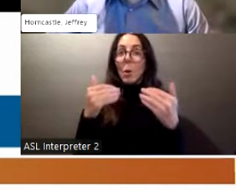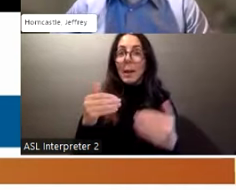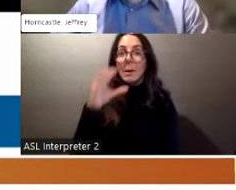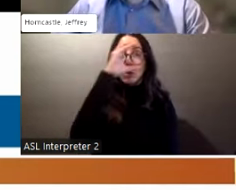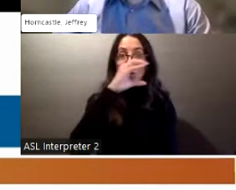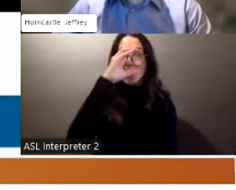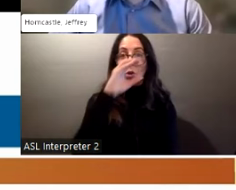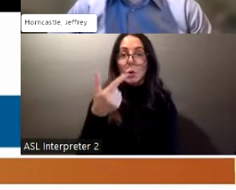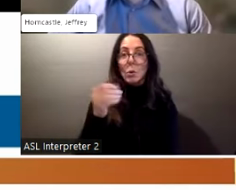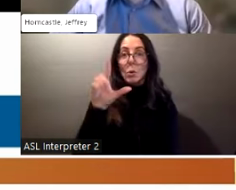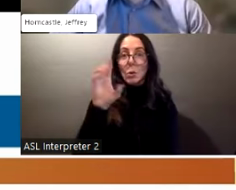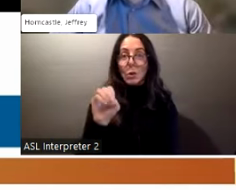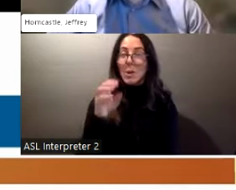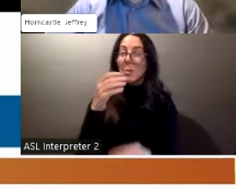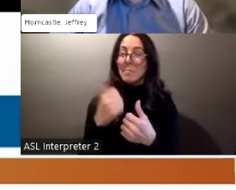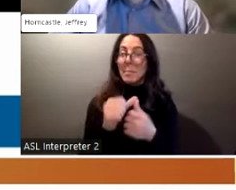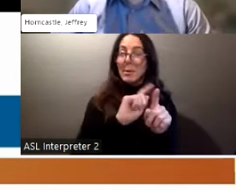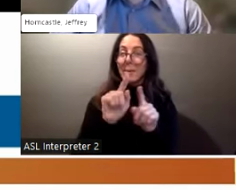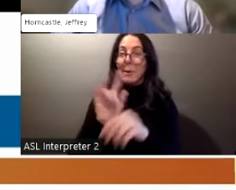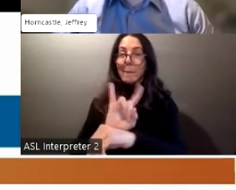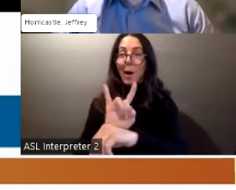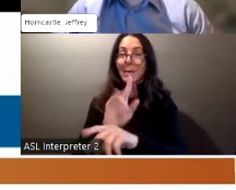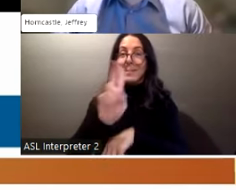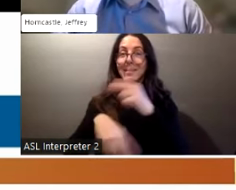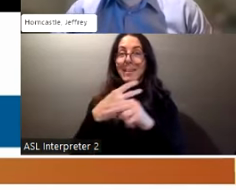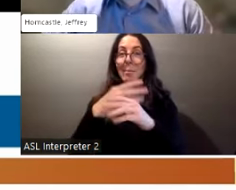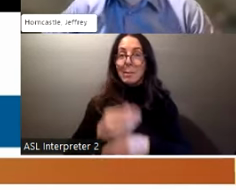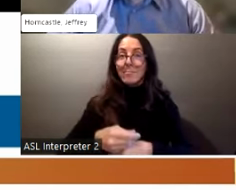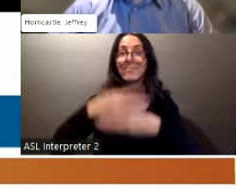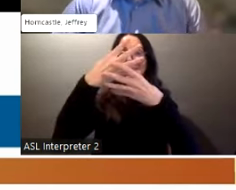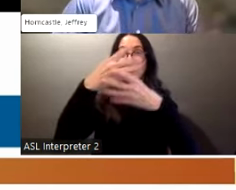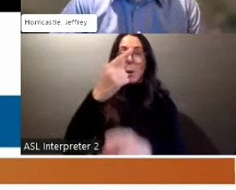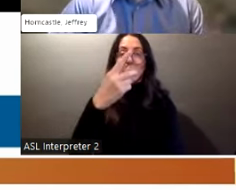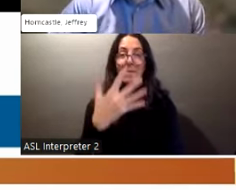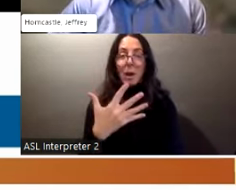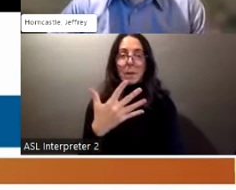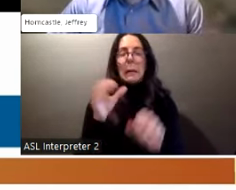a lot of different fraud types, those first 5 to 10 results could be fraudulent.